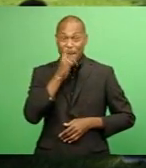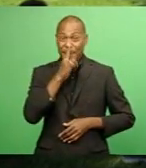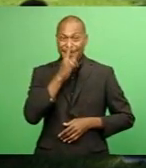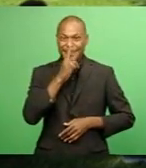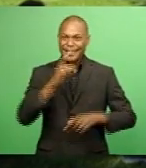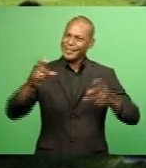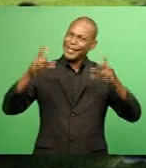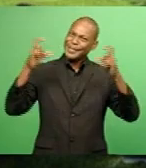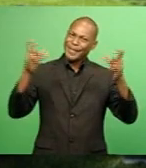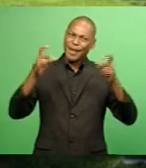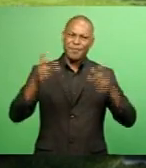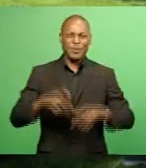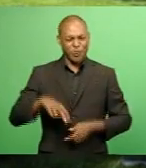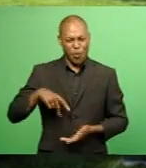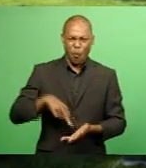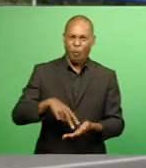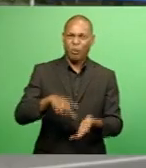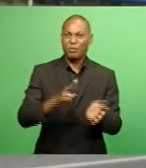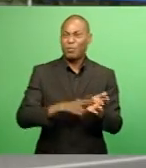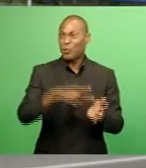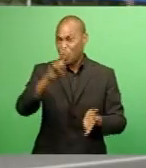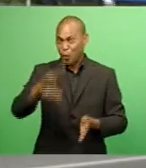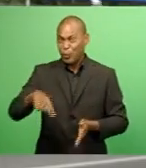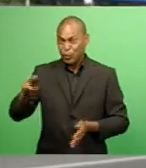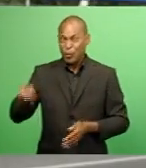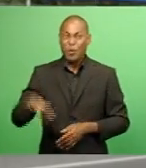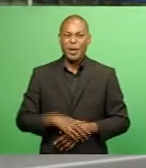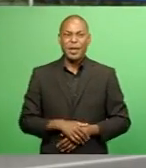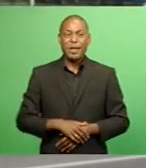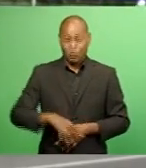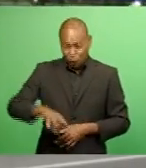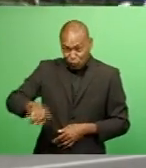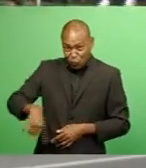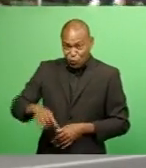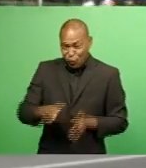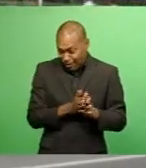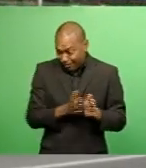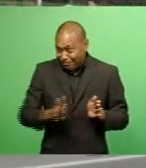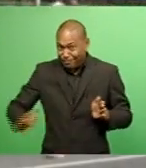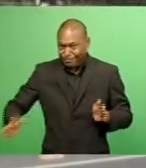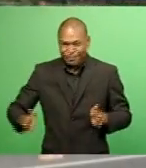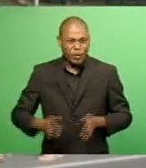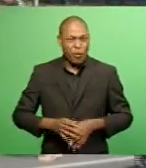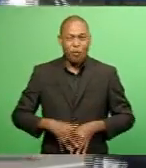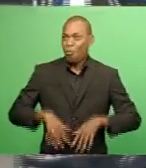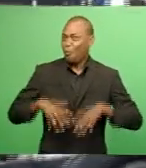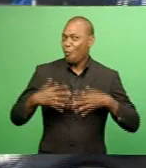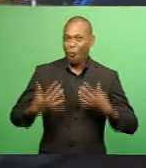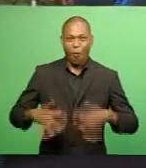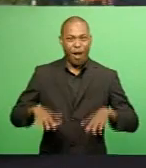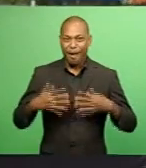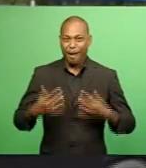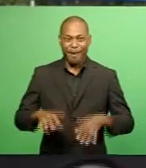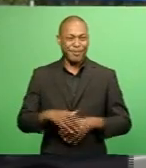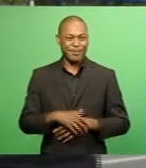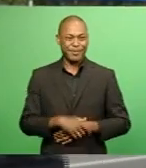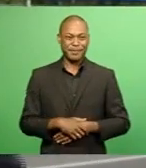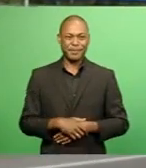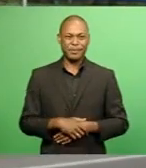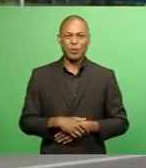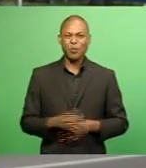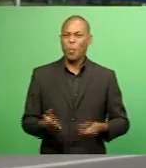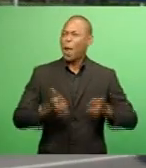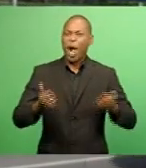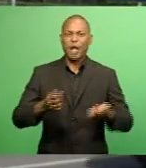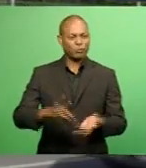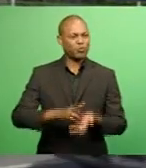all the way down from Nusuri to Ratu Sukuna Park, it was so amazing. The group filled around 20 donation cans, which will